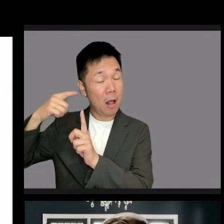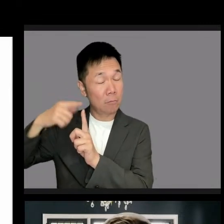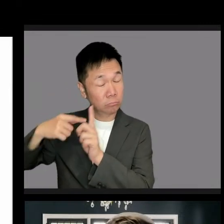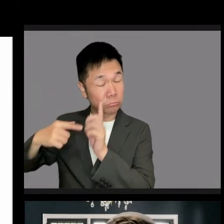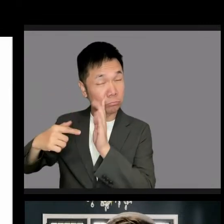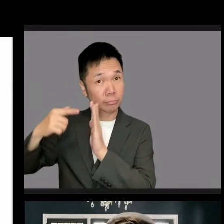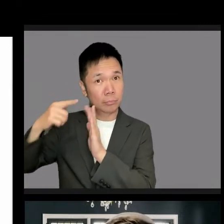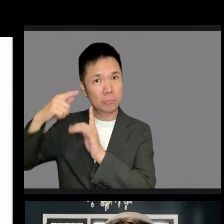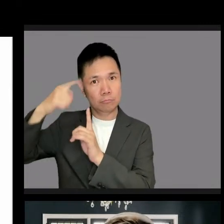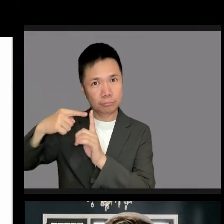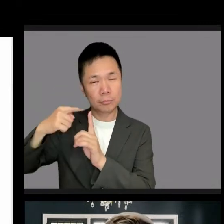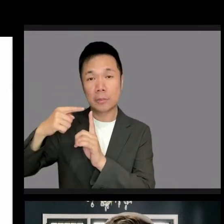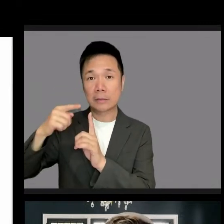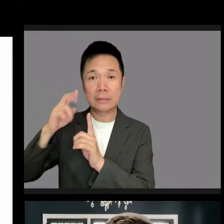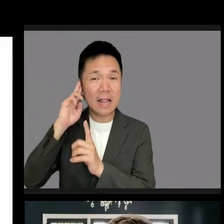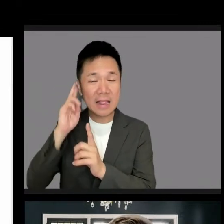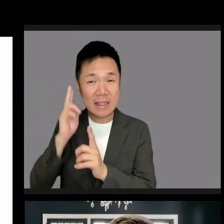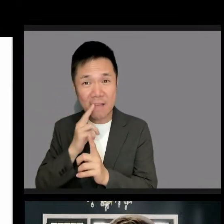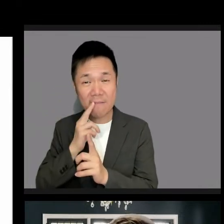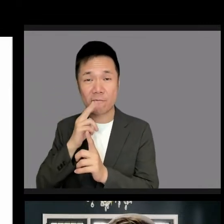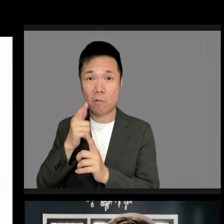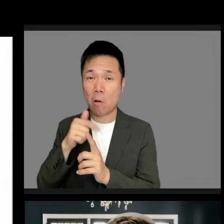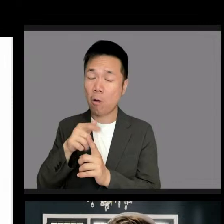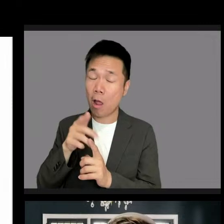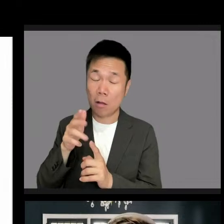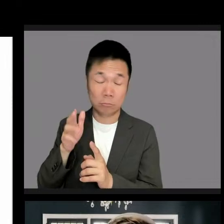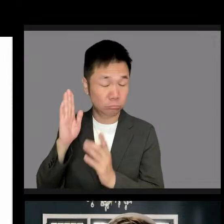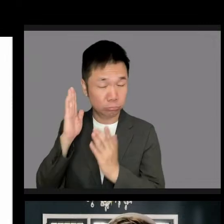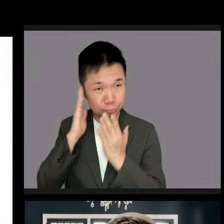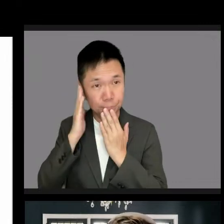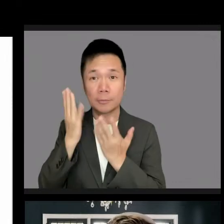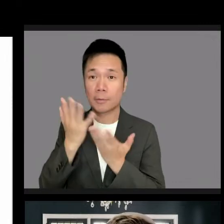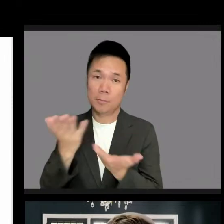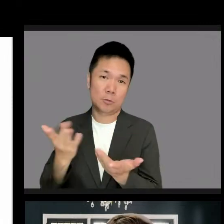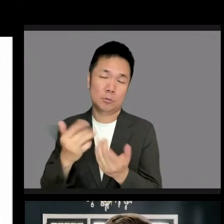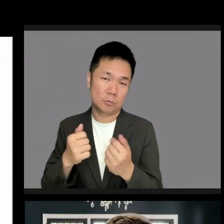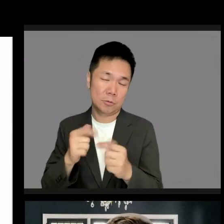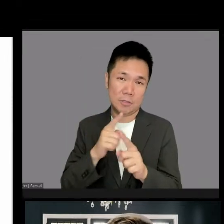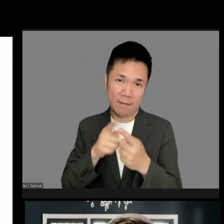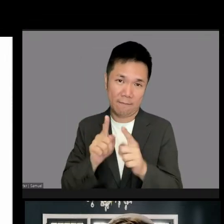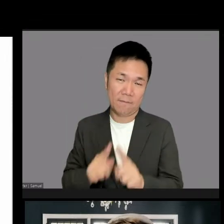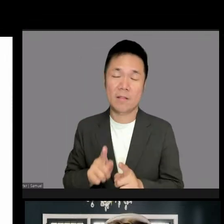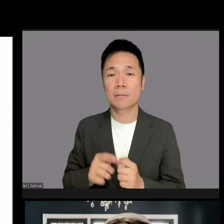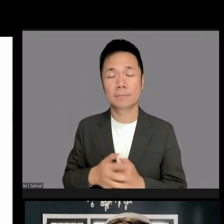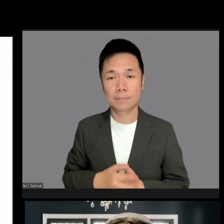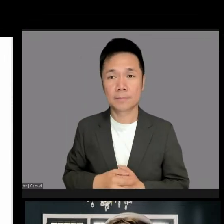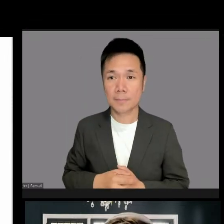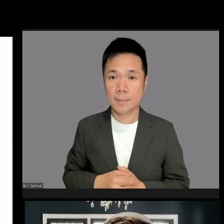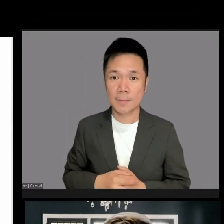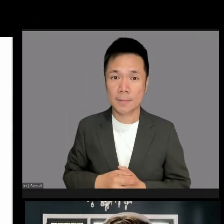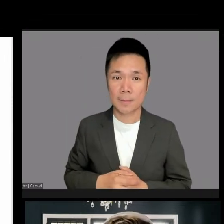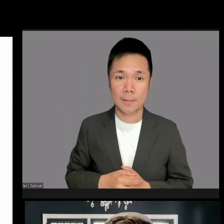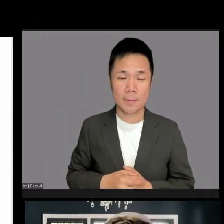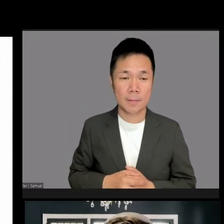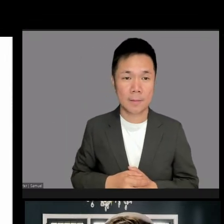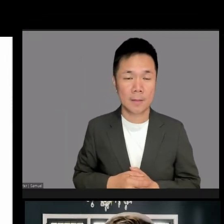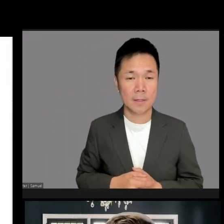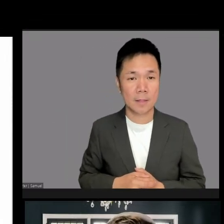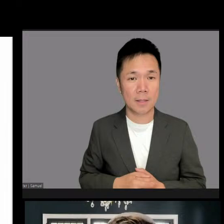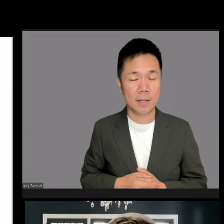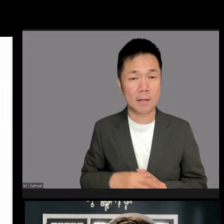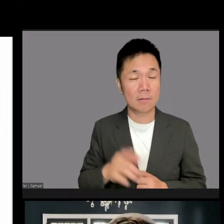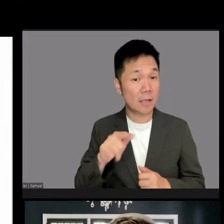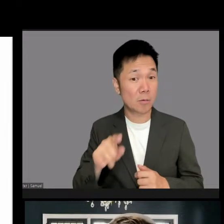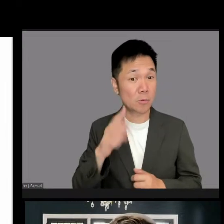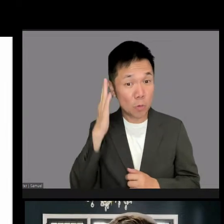become what is considered clinically deaf. But anytime you're accounting for someone who might have a hearing issue or hearing deficit,